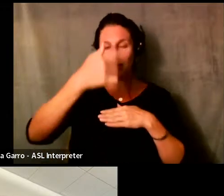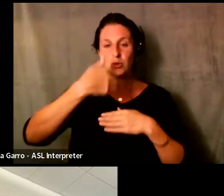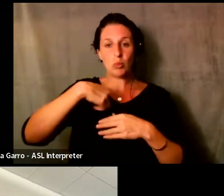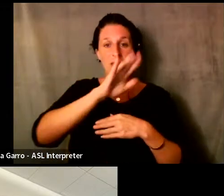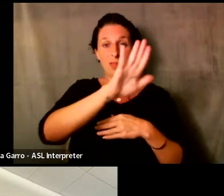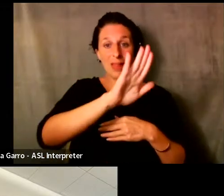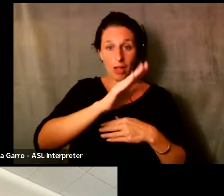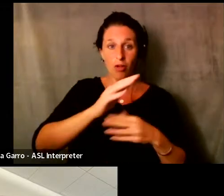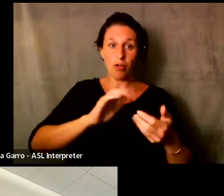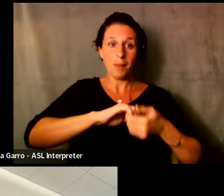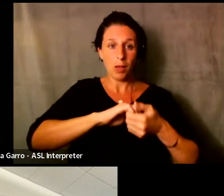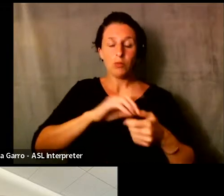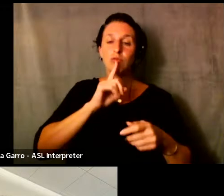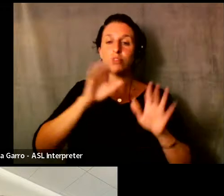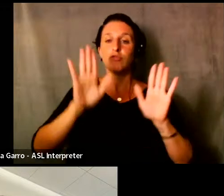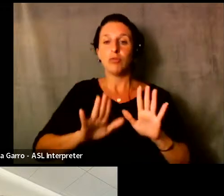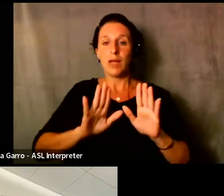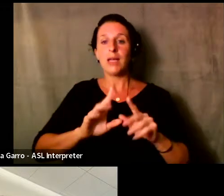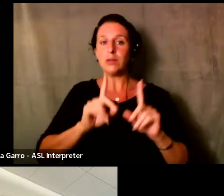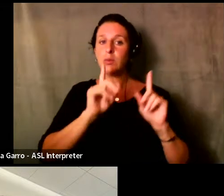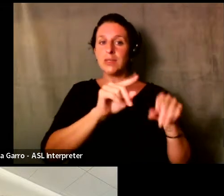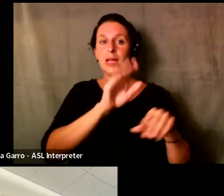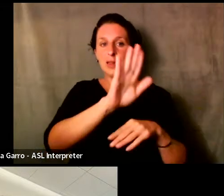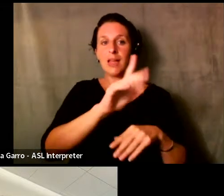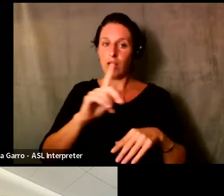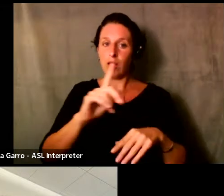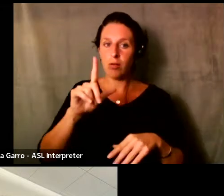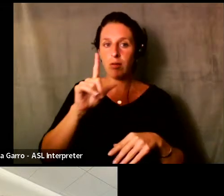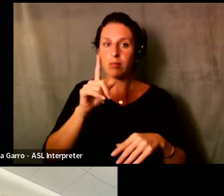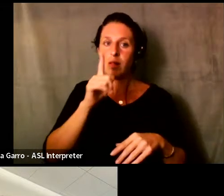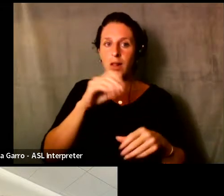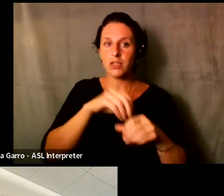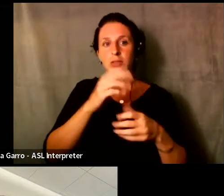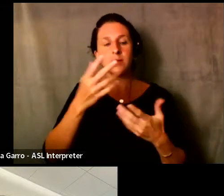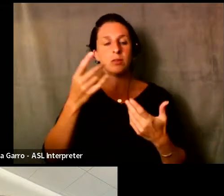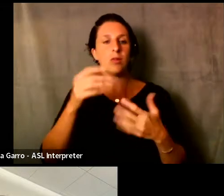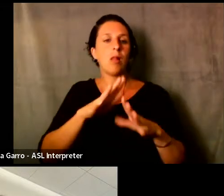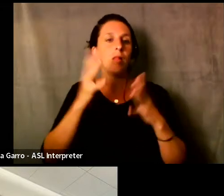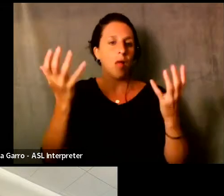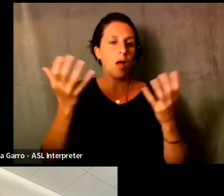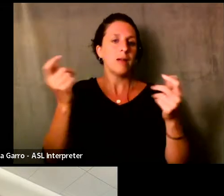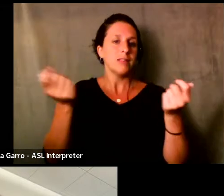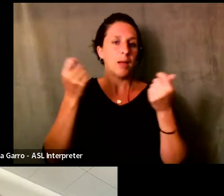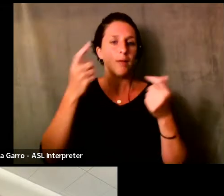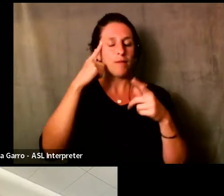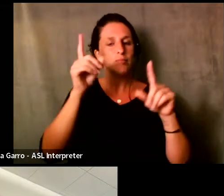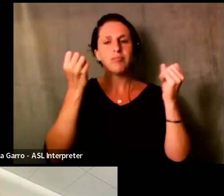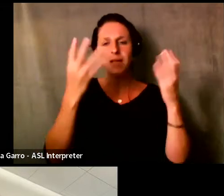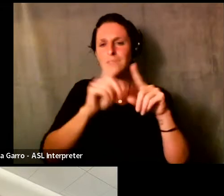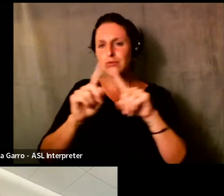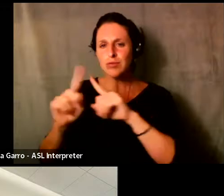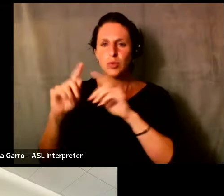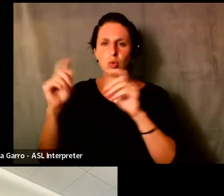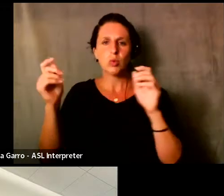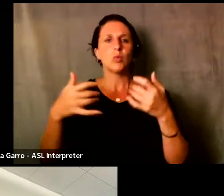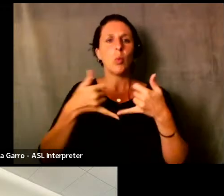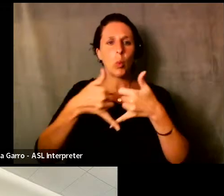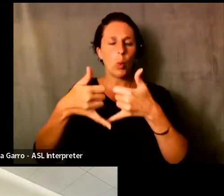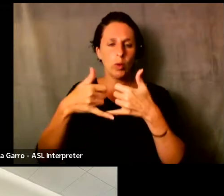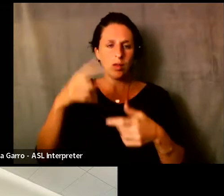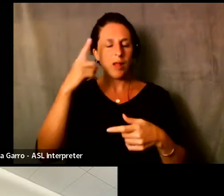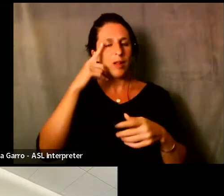so it was great to attend that luncheon. A lot of celebrations there for a lot of different awards, and I thought it was really great to participate in that. Thank